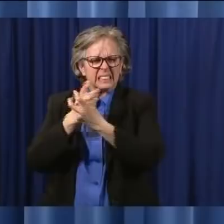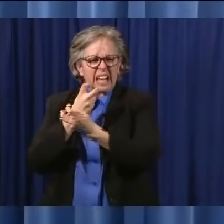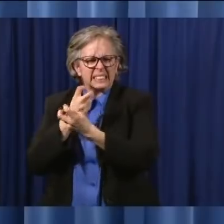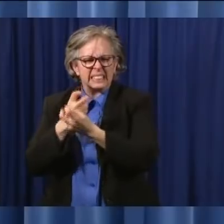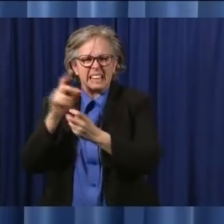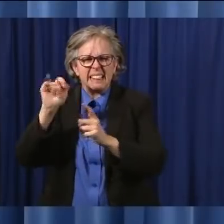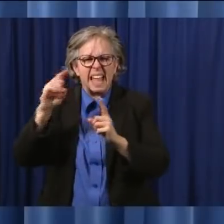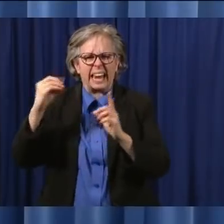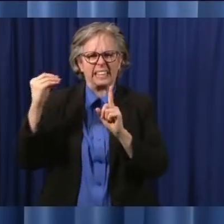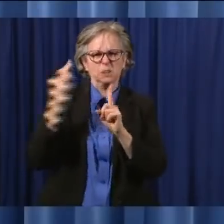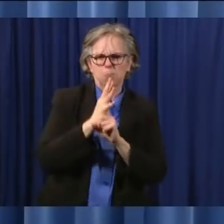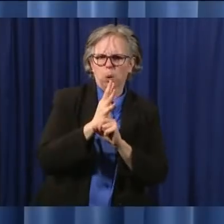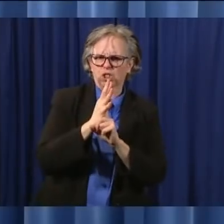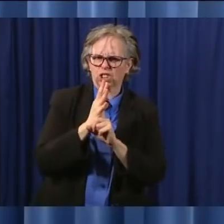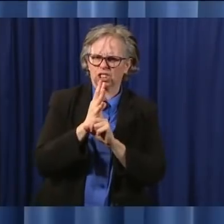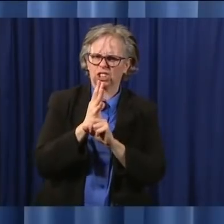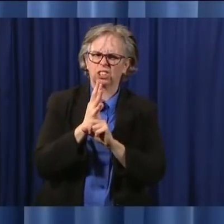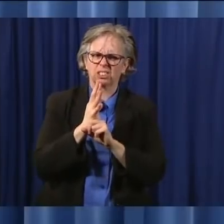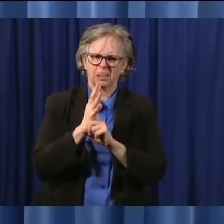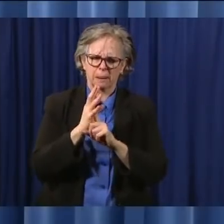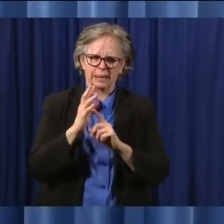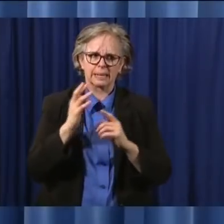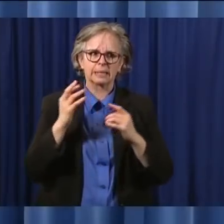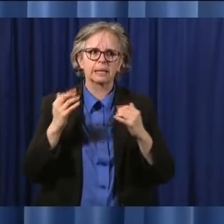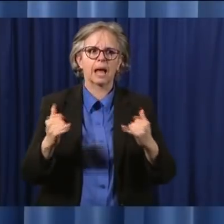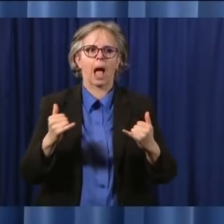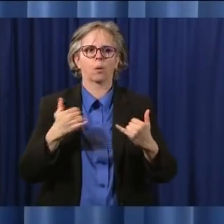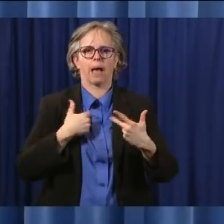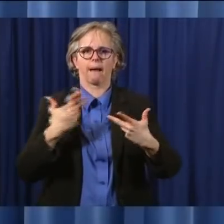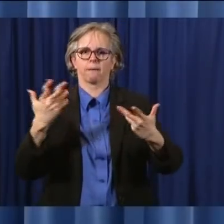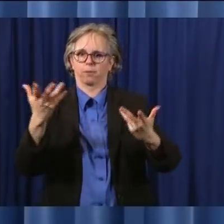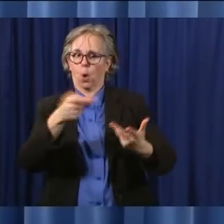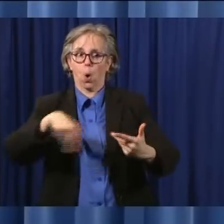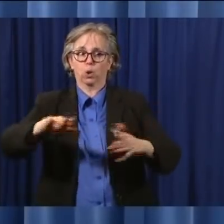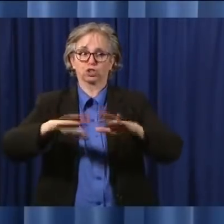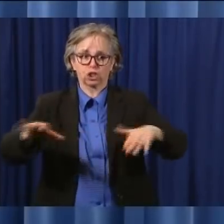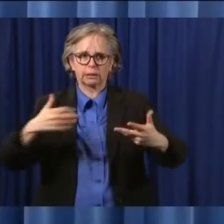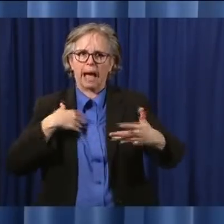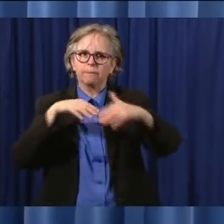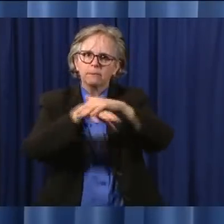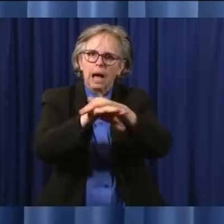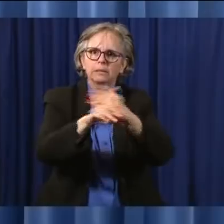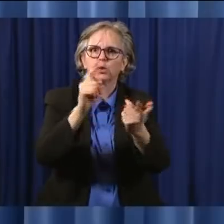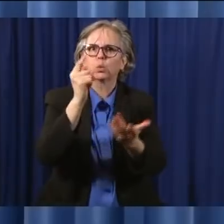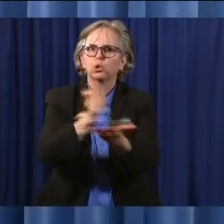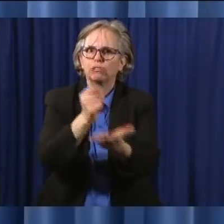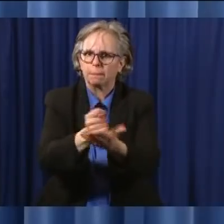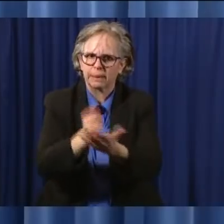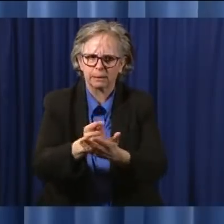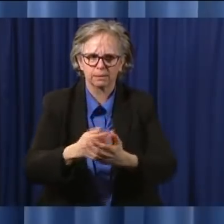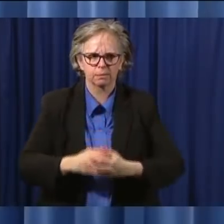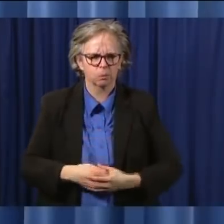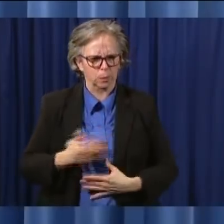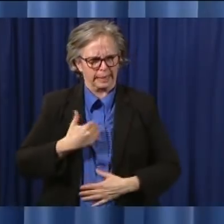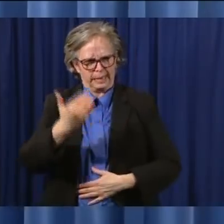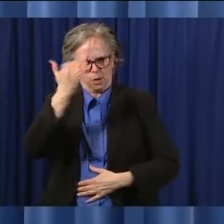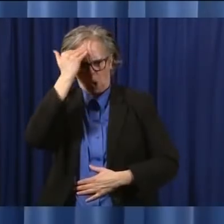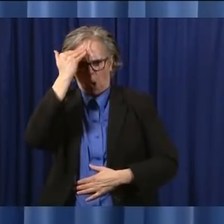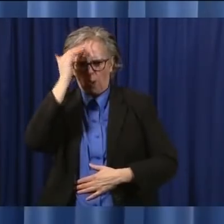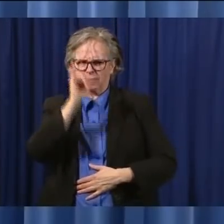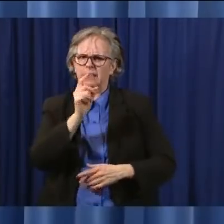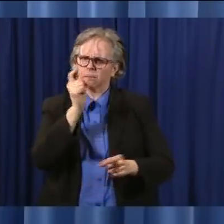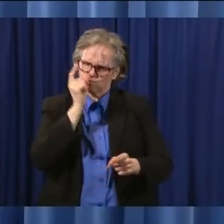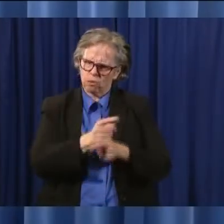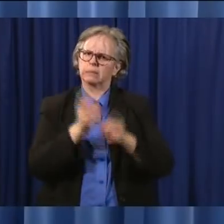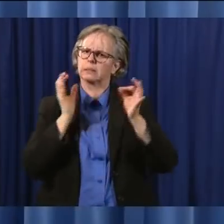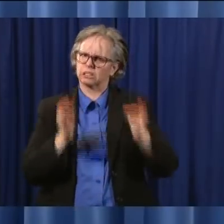intervention services, and this is the right thing to do. We know that the support we give kids early on makes all